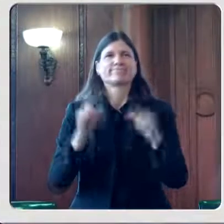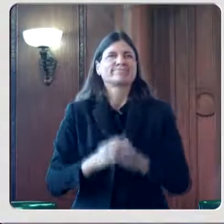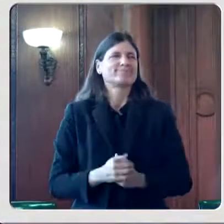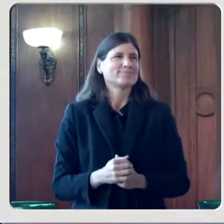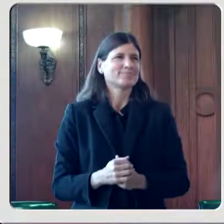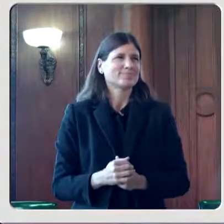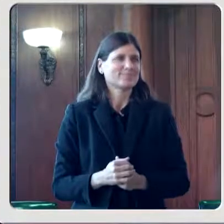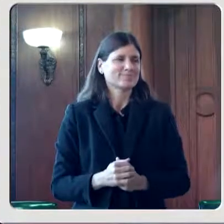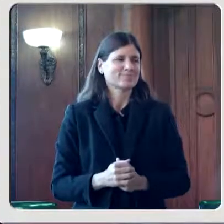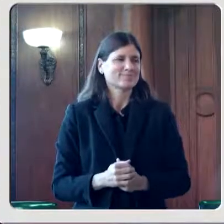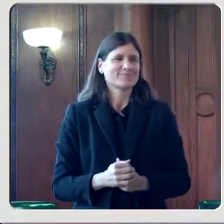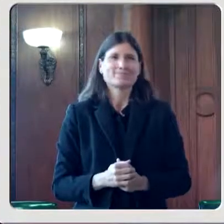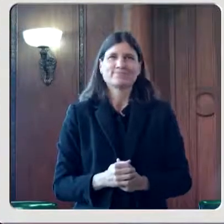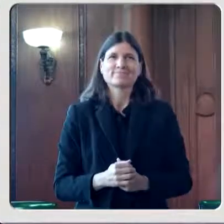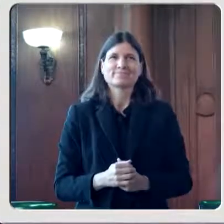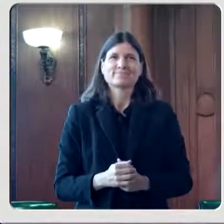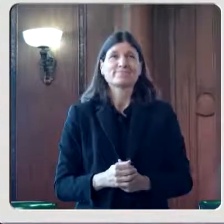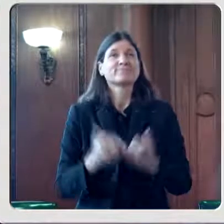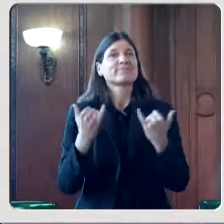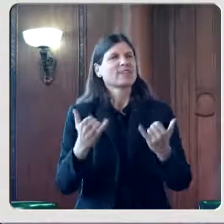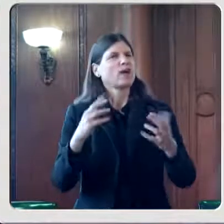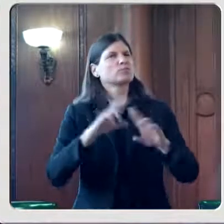Let's go into the stat sheet.